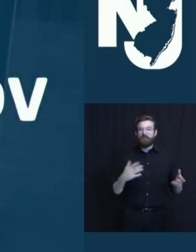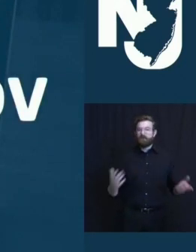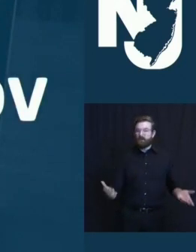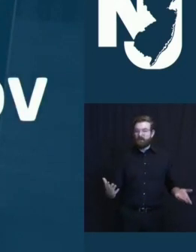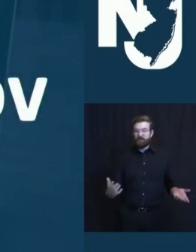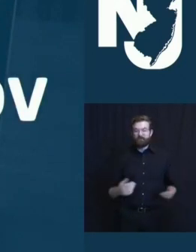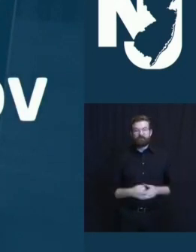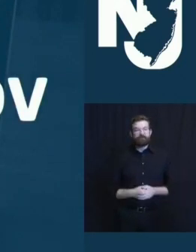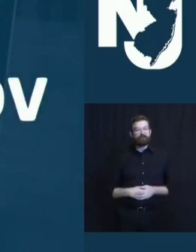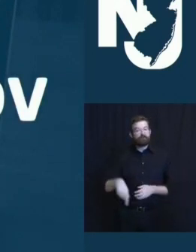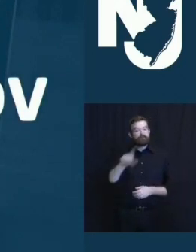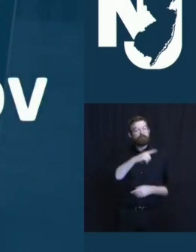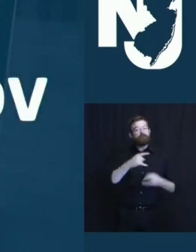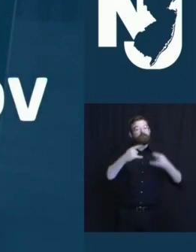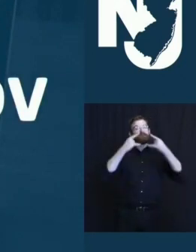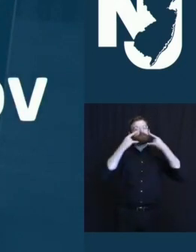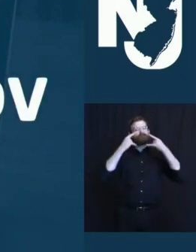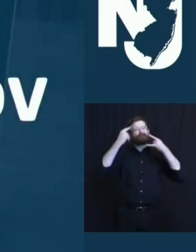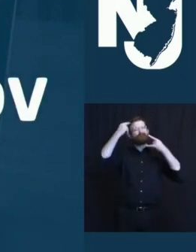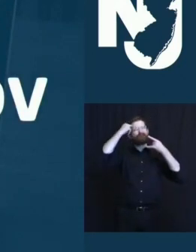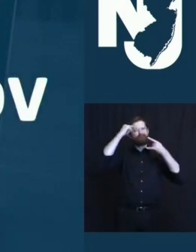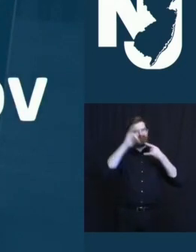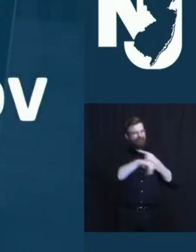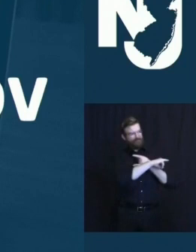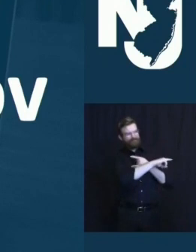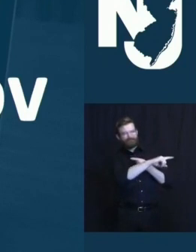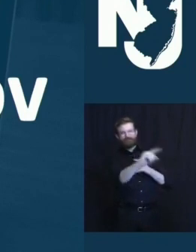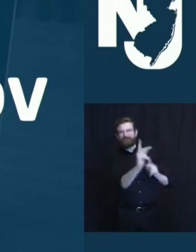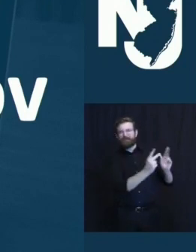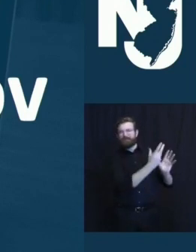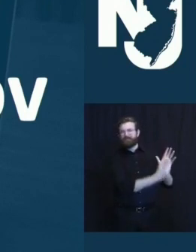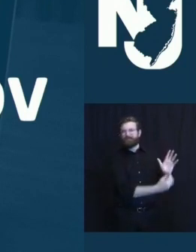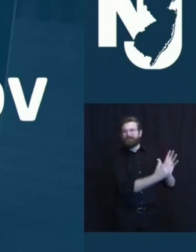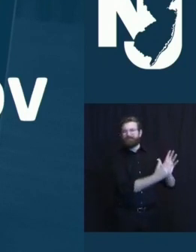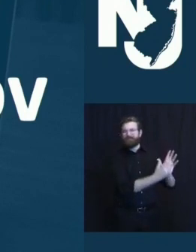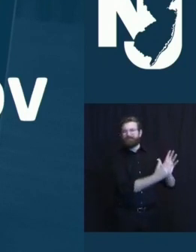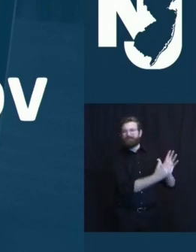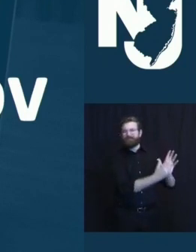already have. We can do this, and we can do it together.